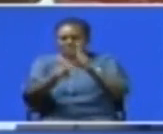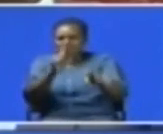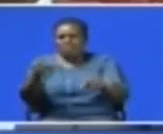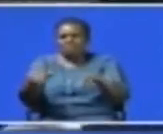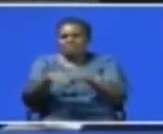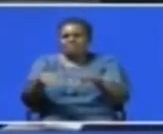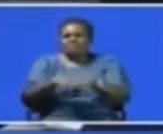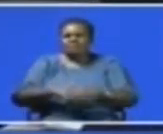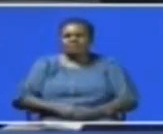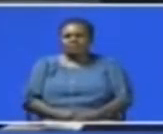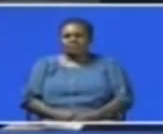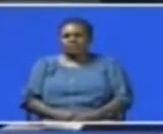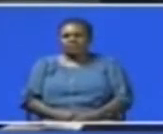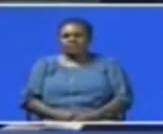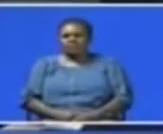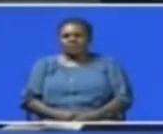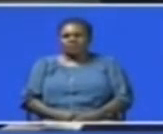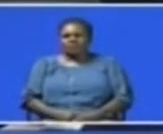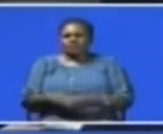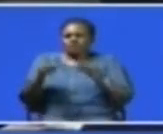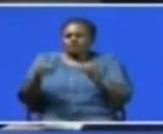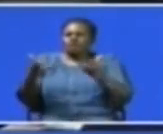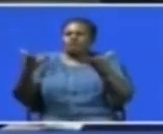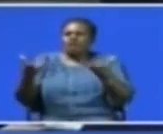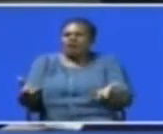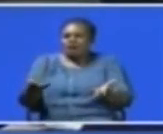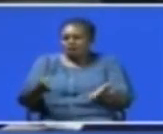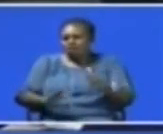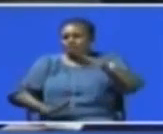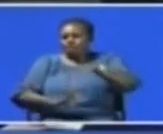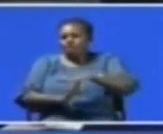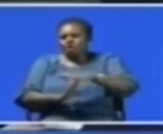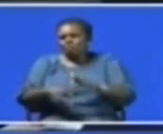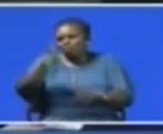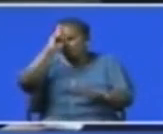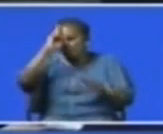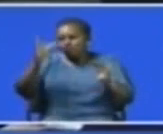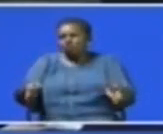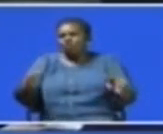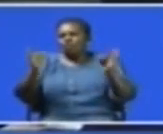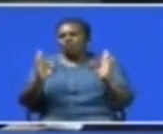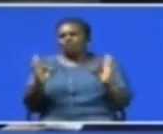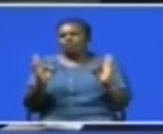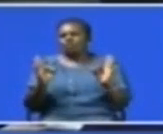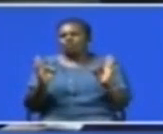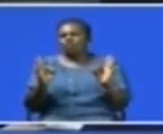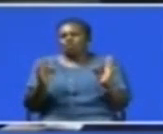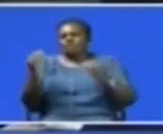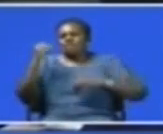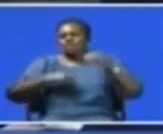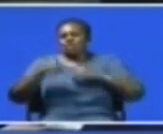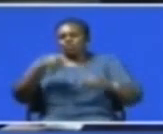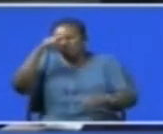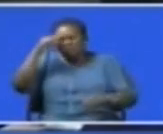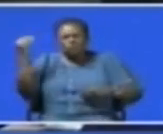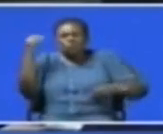members. Maybe you tell us how you're going to deal with the senior officers in the police service to deal with the issue of corruption,